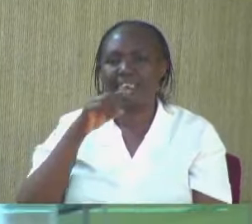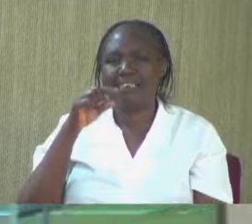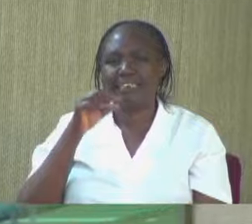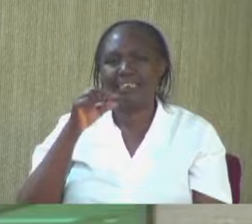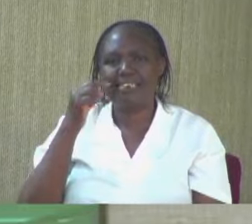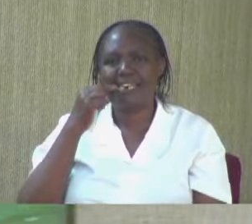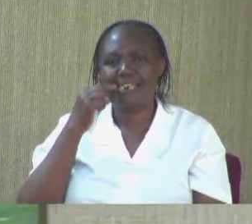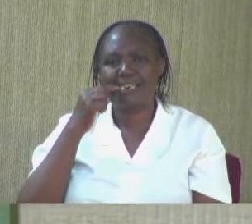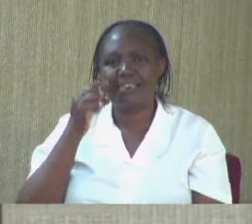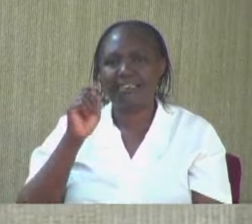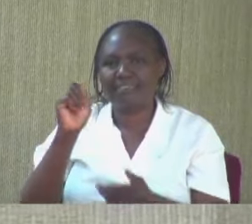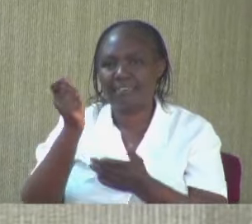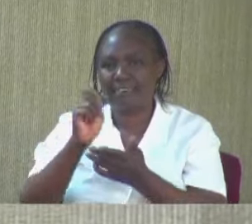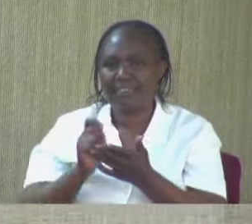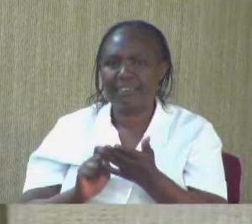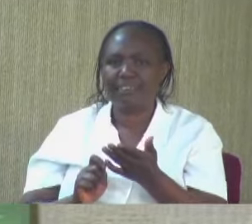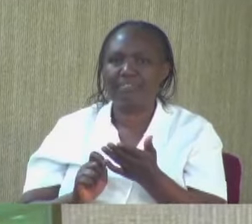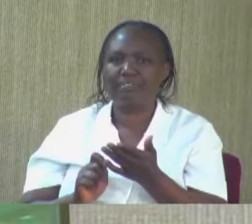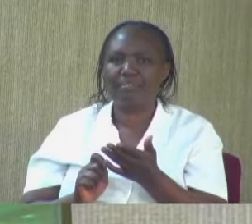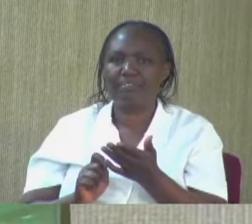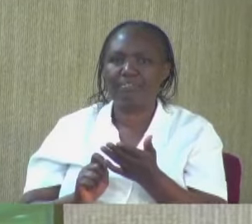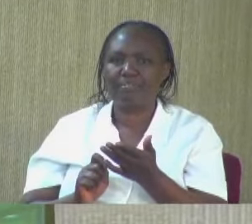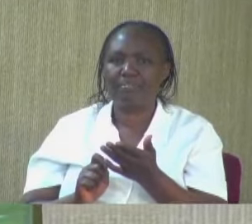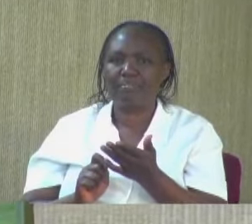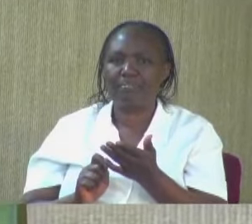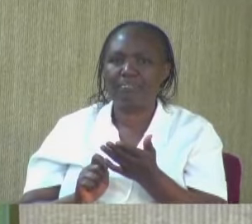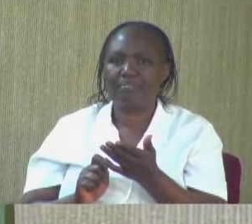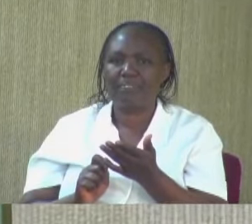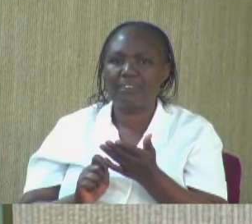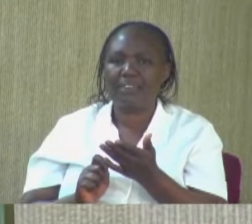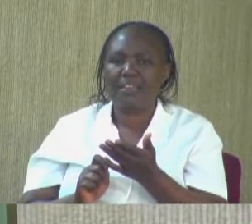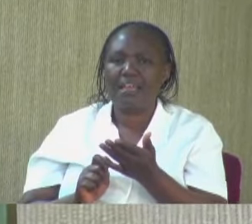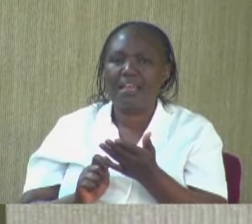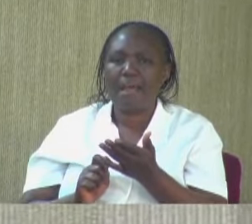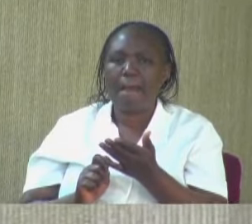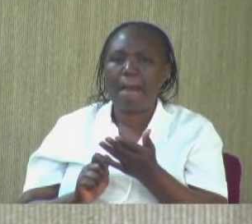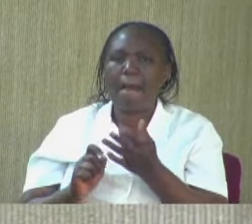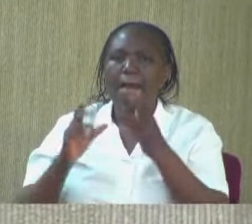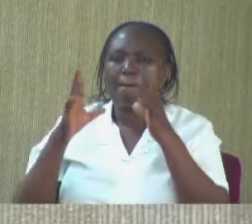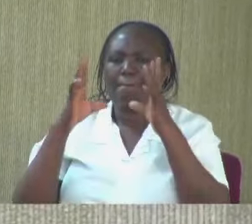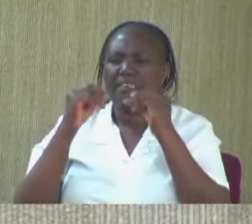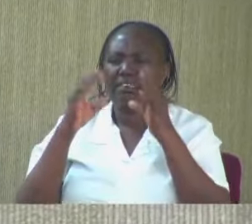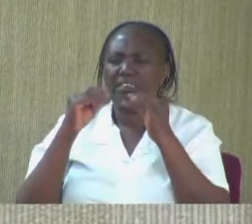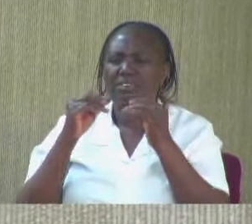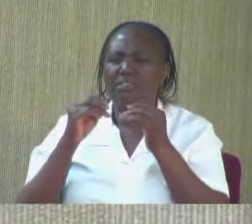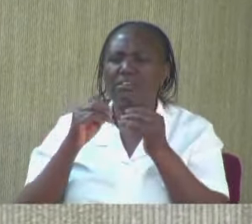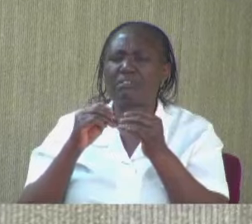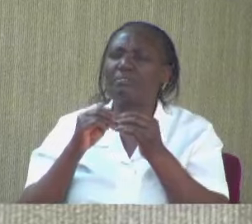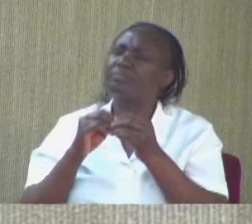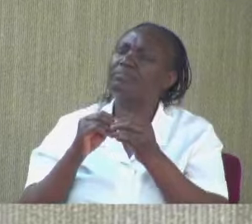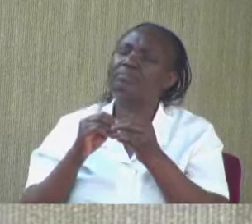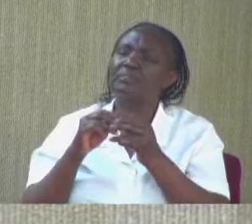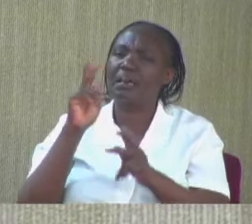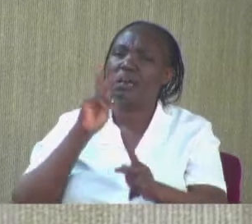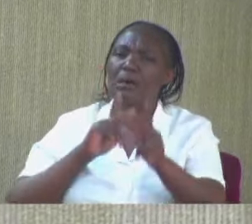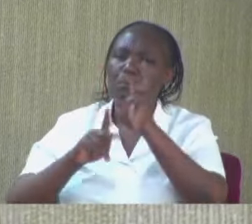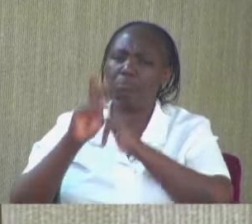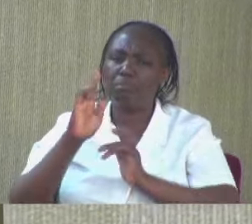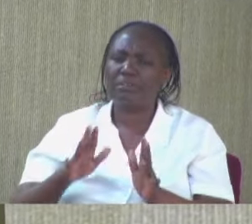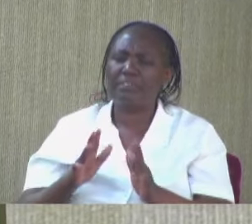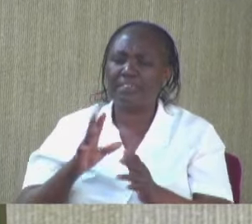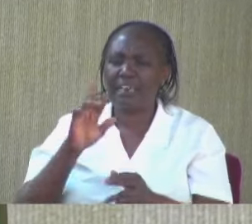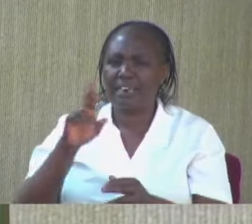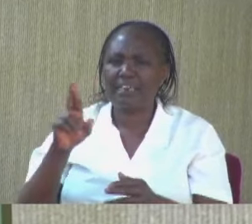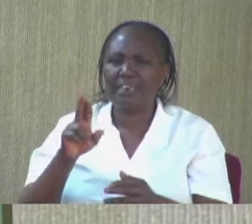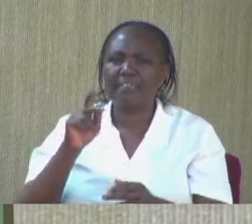All the writings and the messages of the prophets are the spirit of prophecy. They are the testimony of Jesus. And